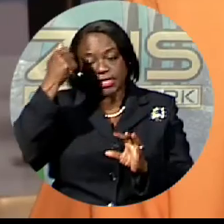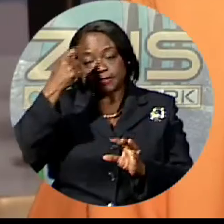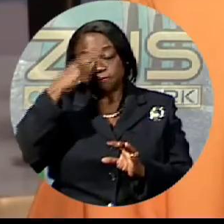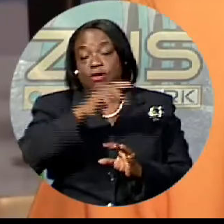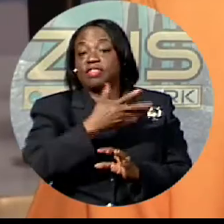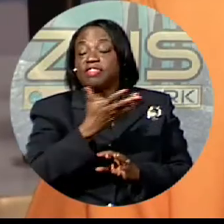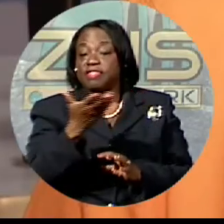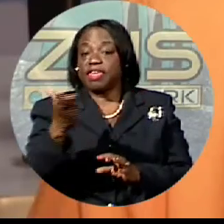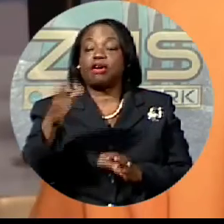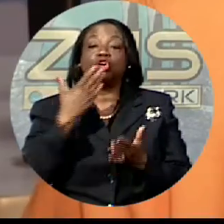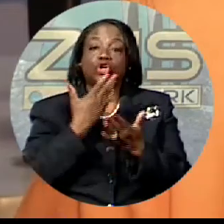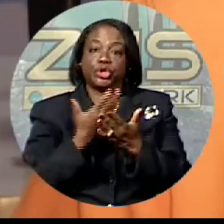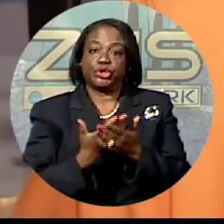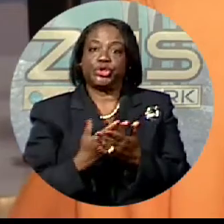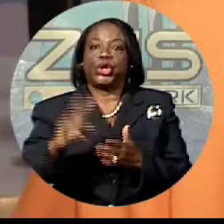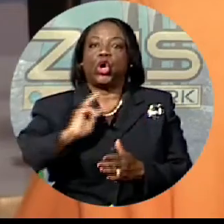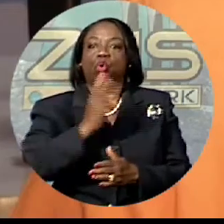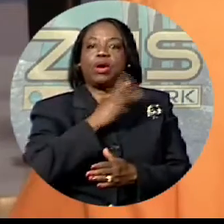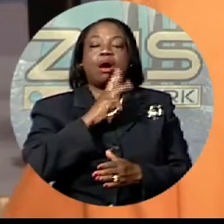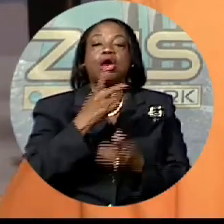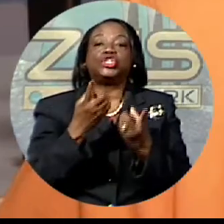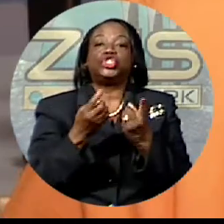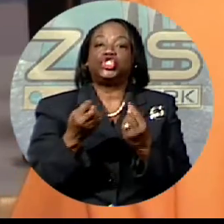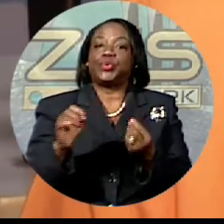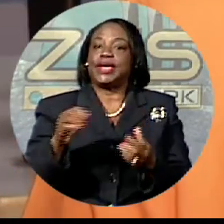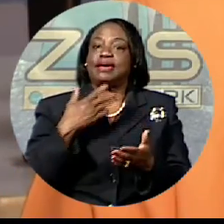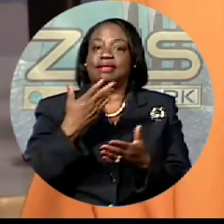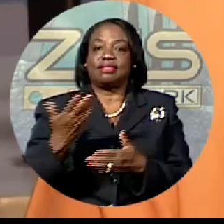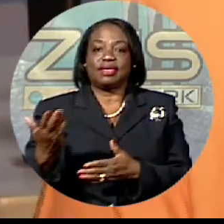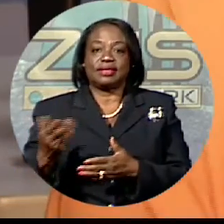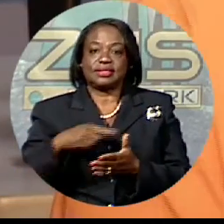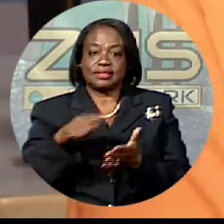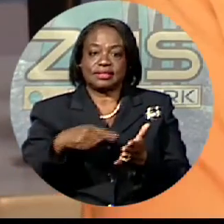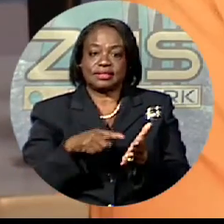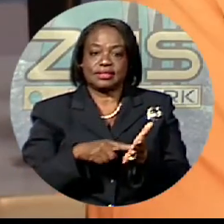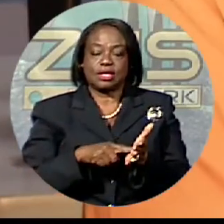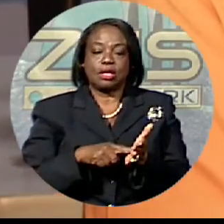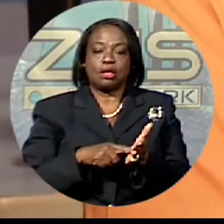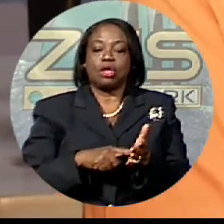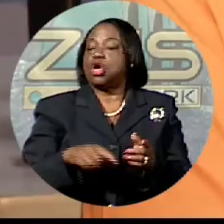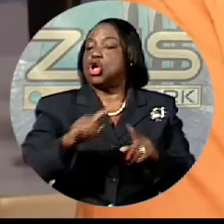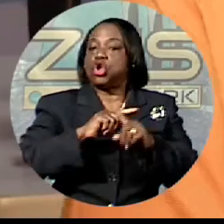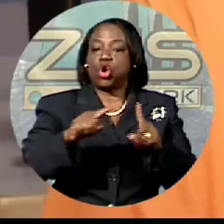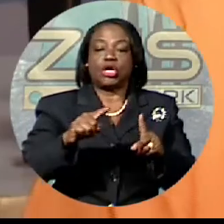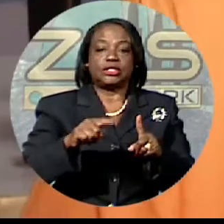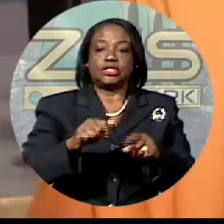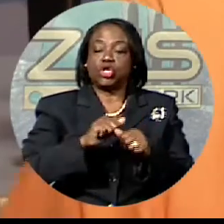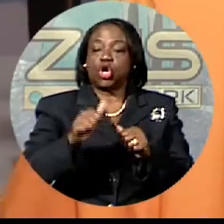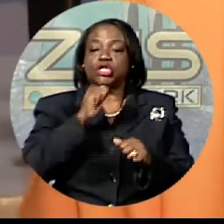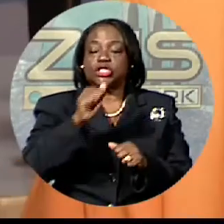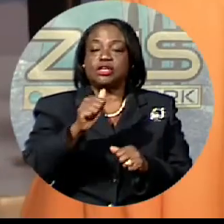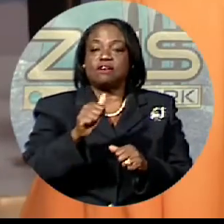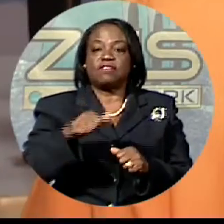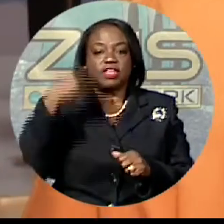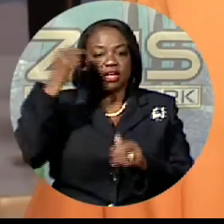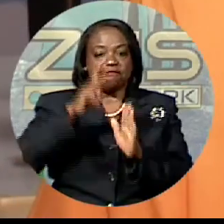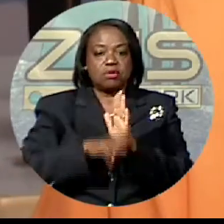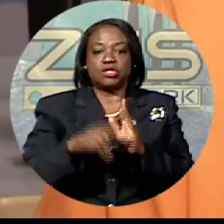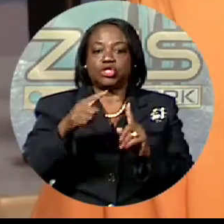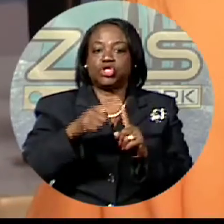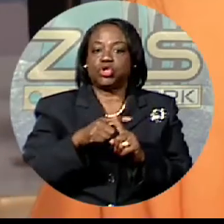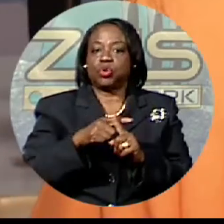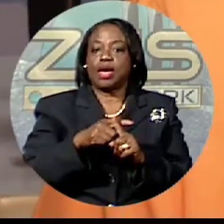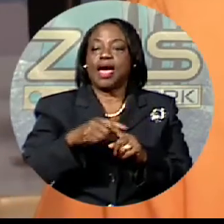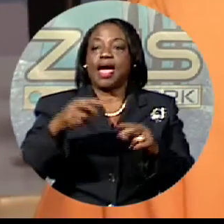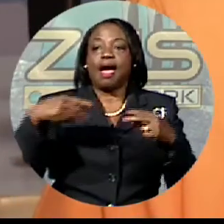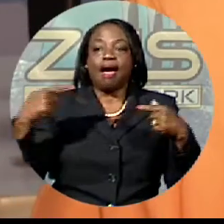to cause fishermen any harm in their pocketbooks. But we also know that if we